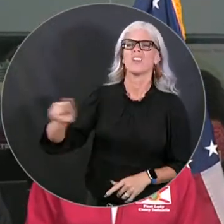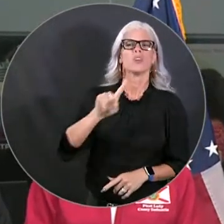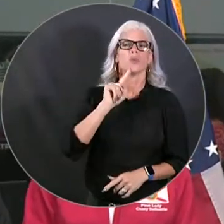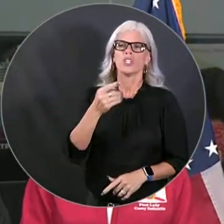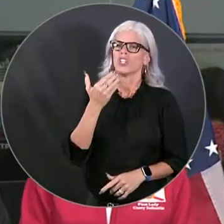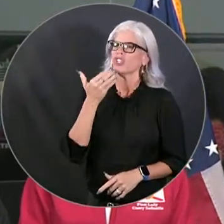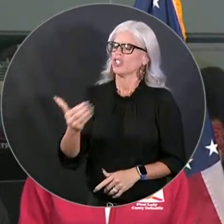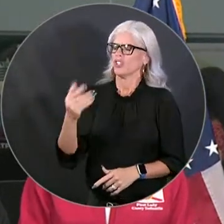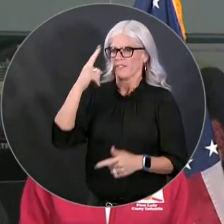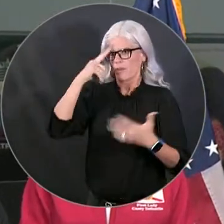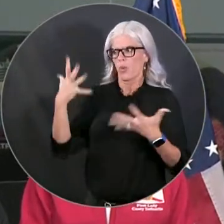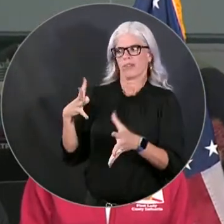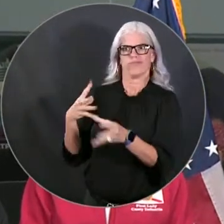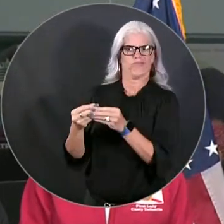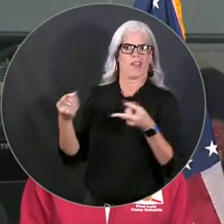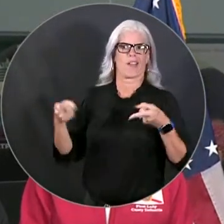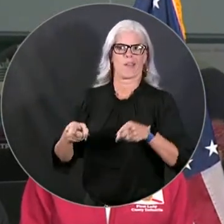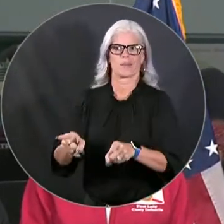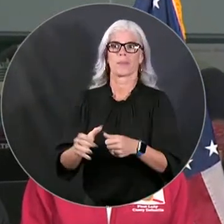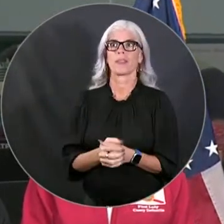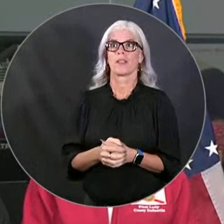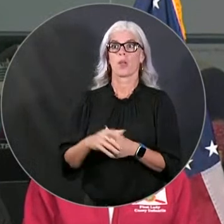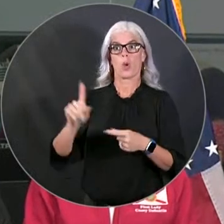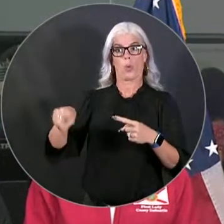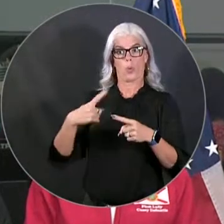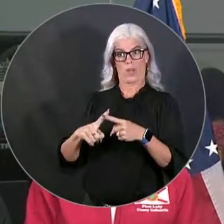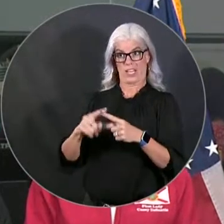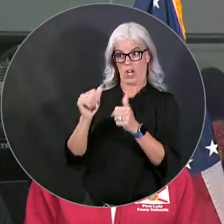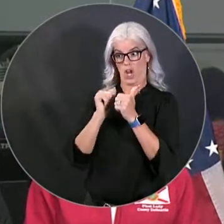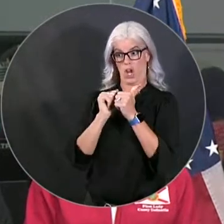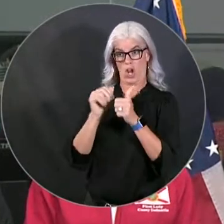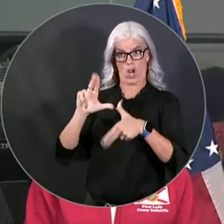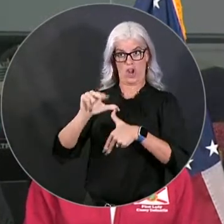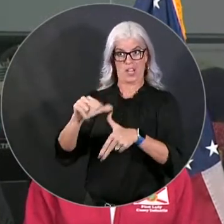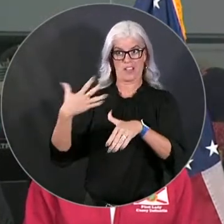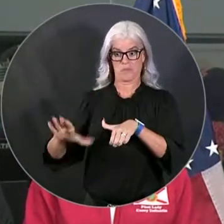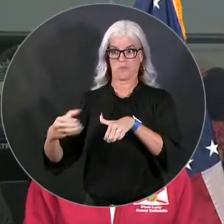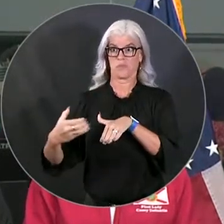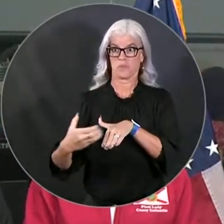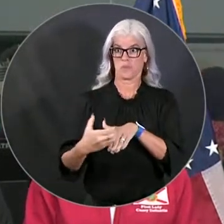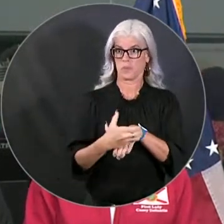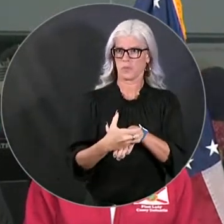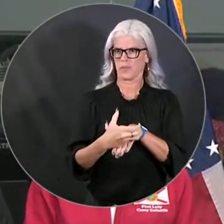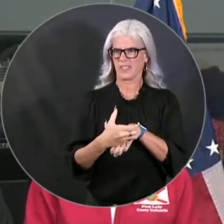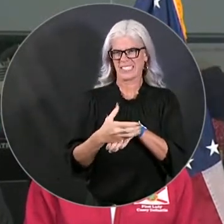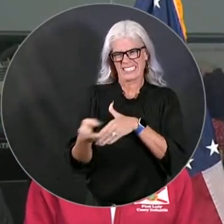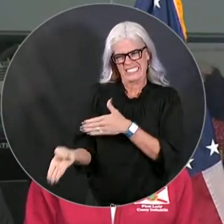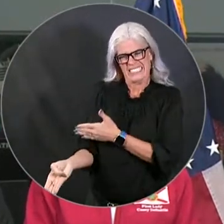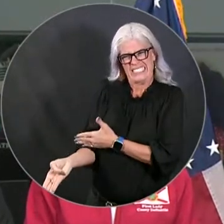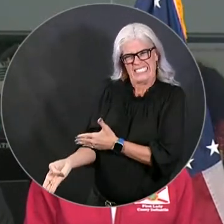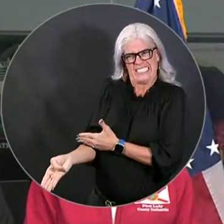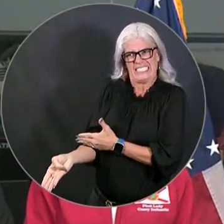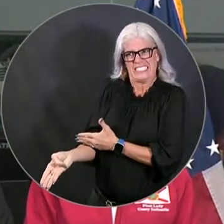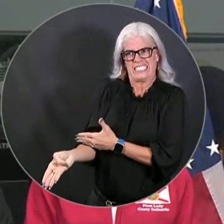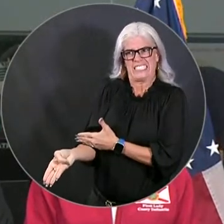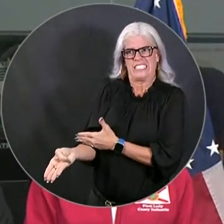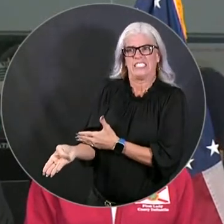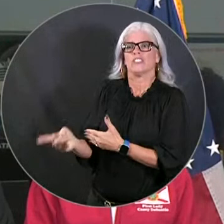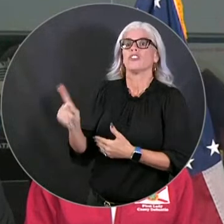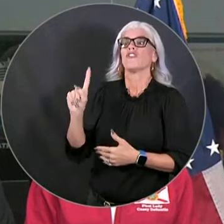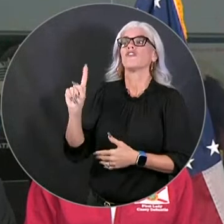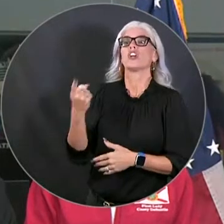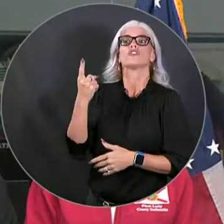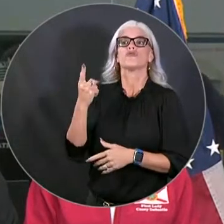as soon as that storm passed in the very wee hours of the morning, first responders from